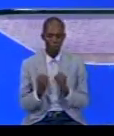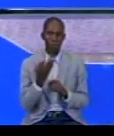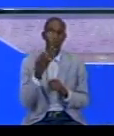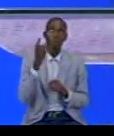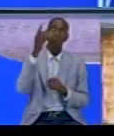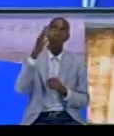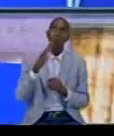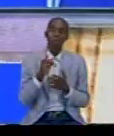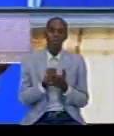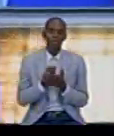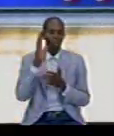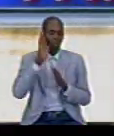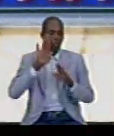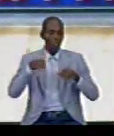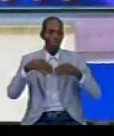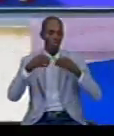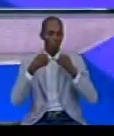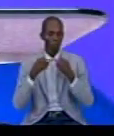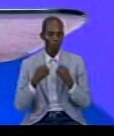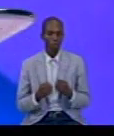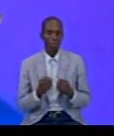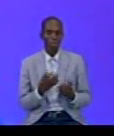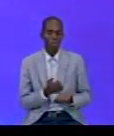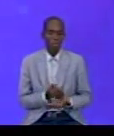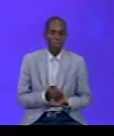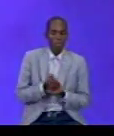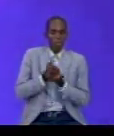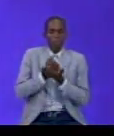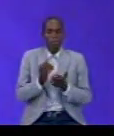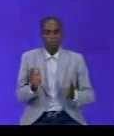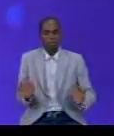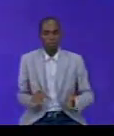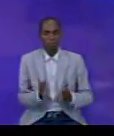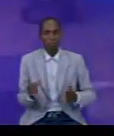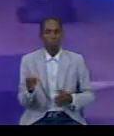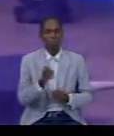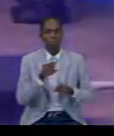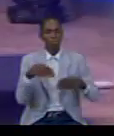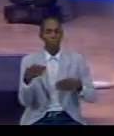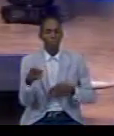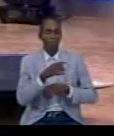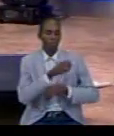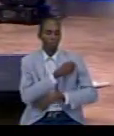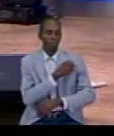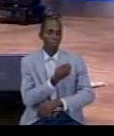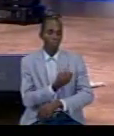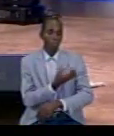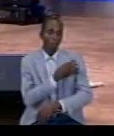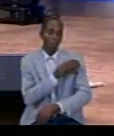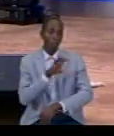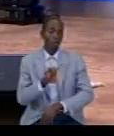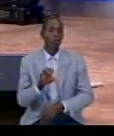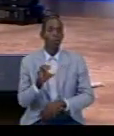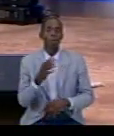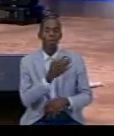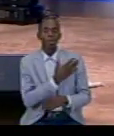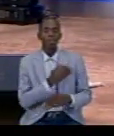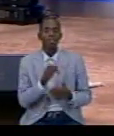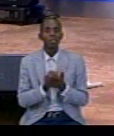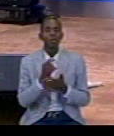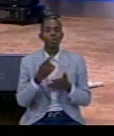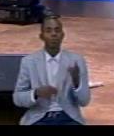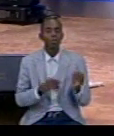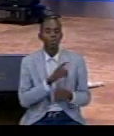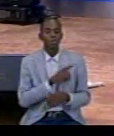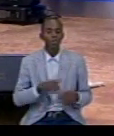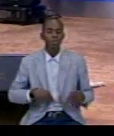that will strengthen them, embolden them, encourage them, empower them. That's what the Lord is calling us to.